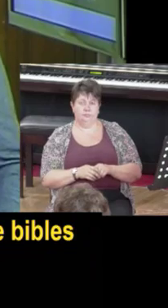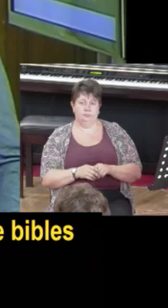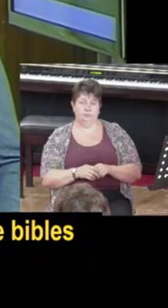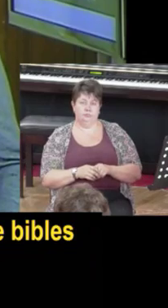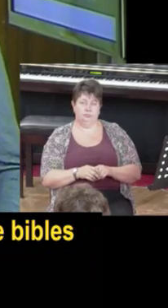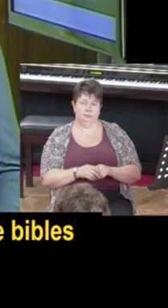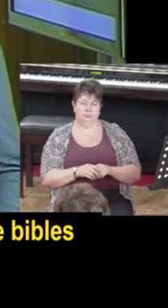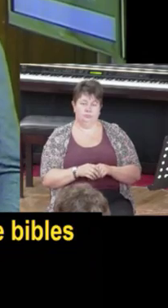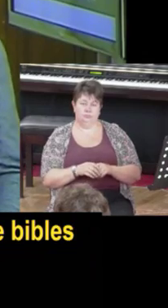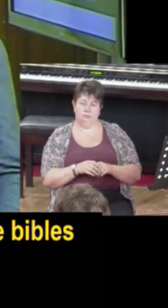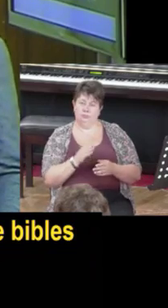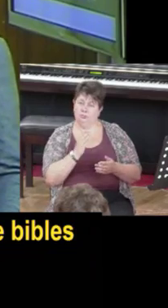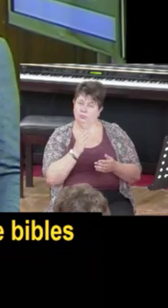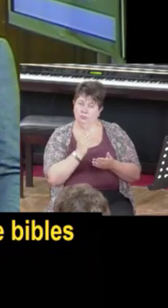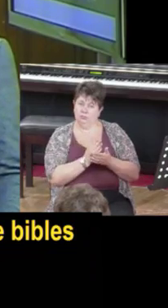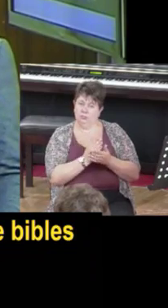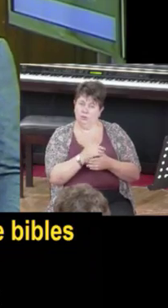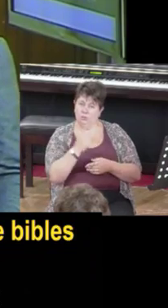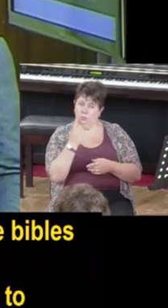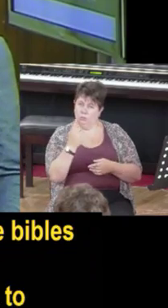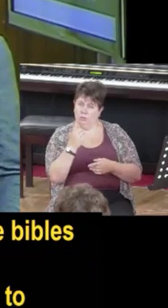There is only one Messiah,